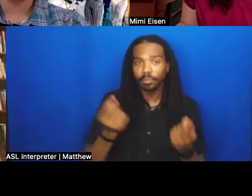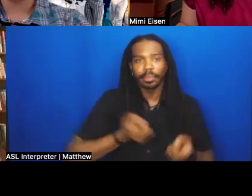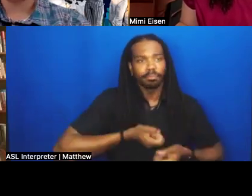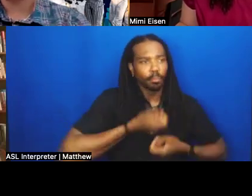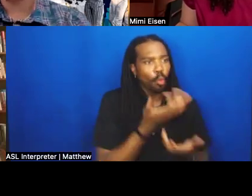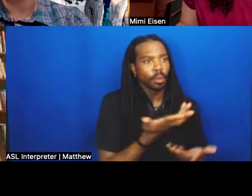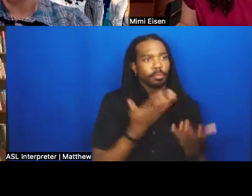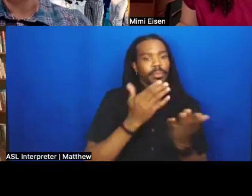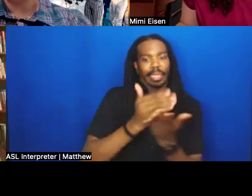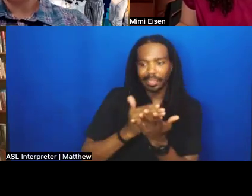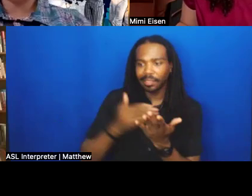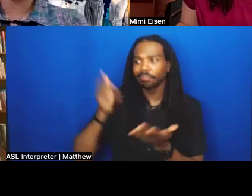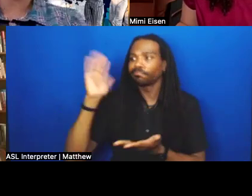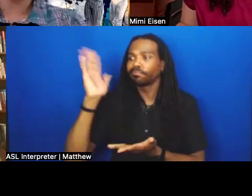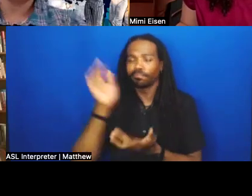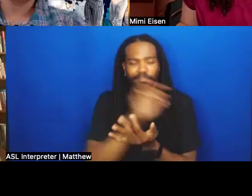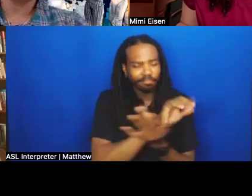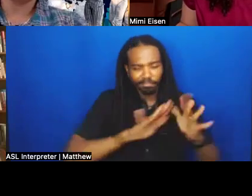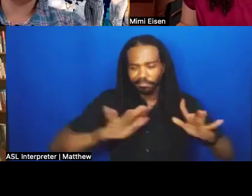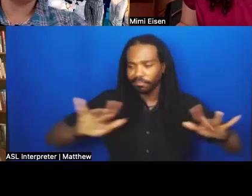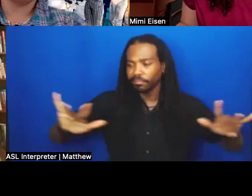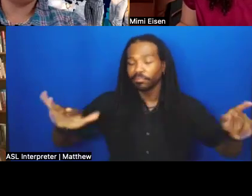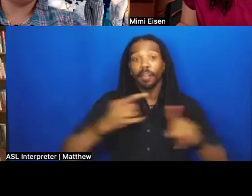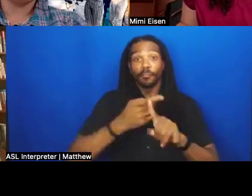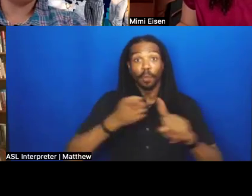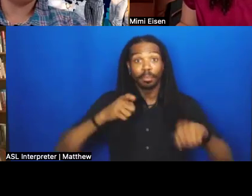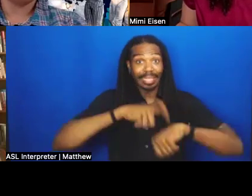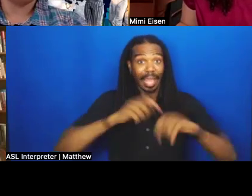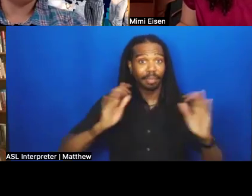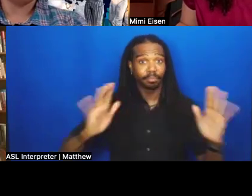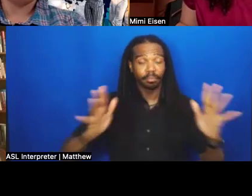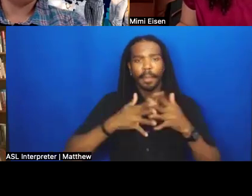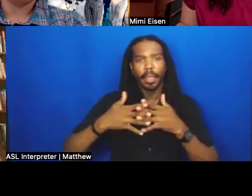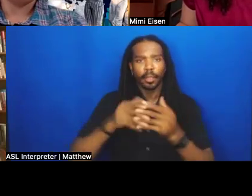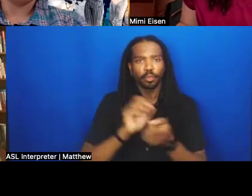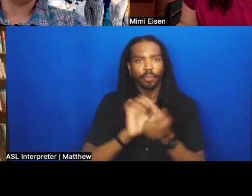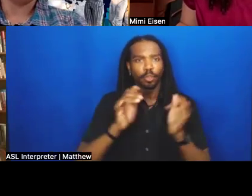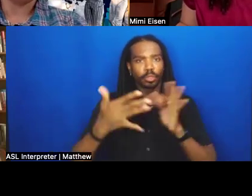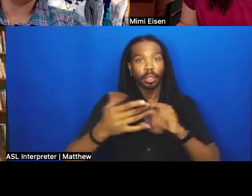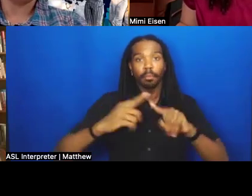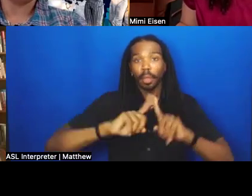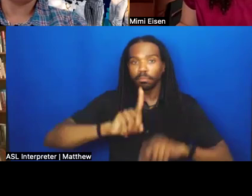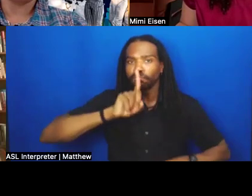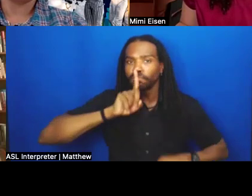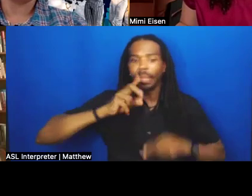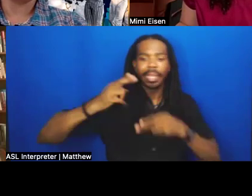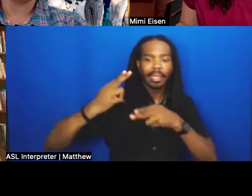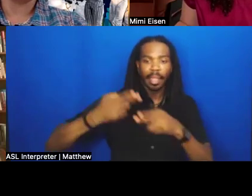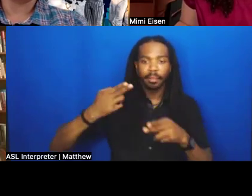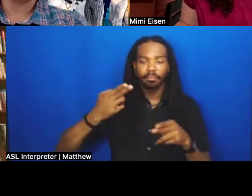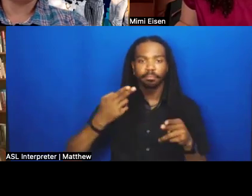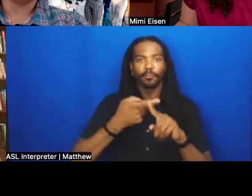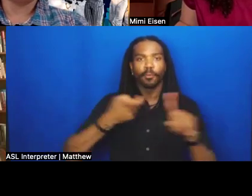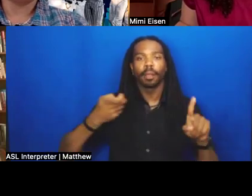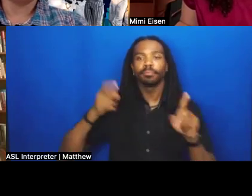declarations that are from the era of the American Revolution, but not authored by any so-called founding fathers.